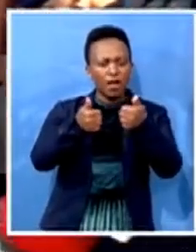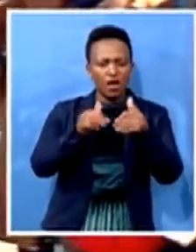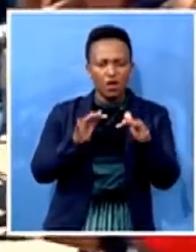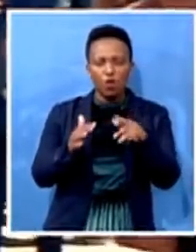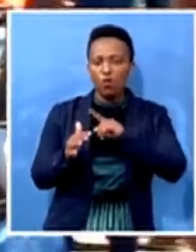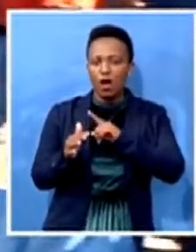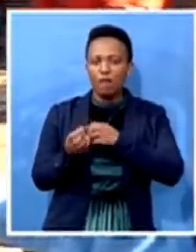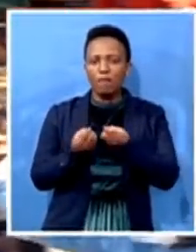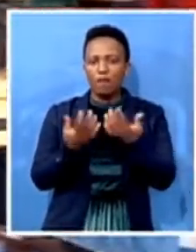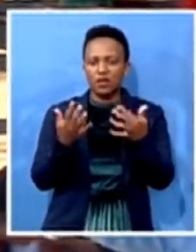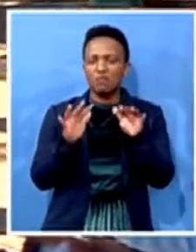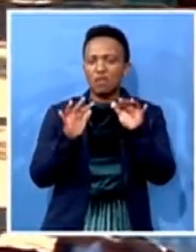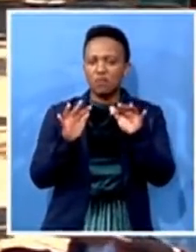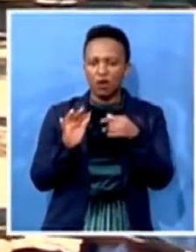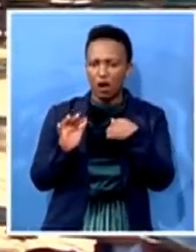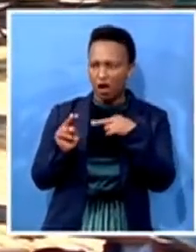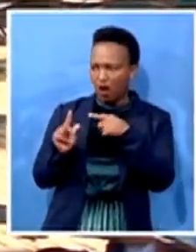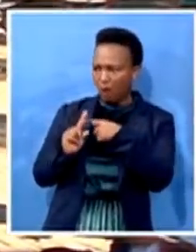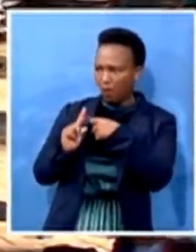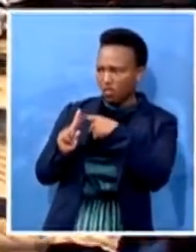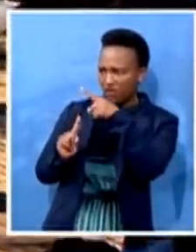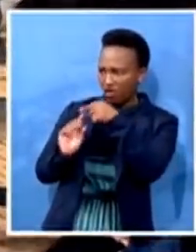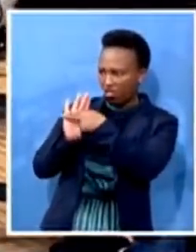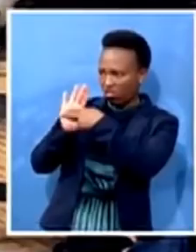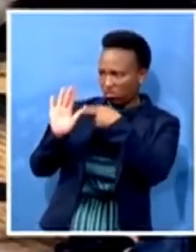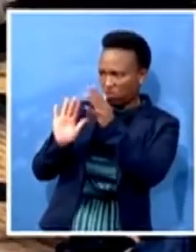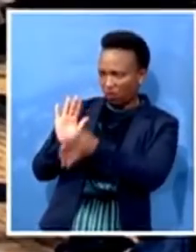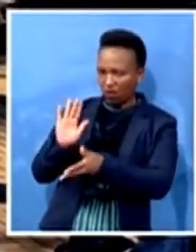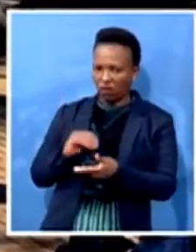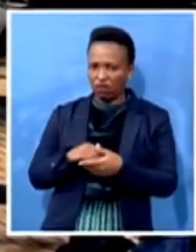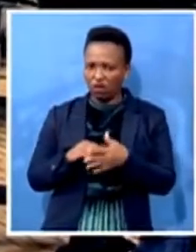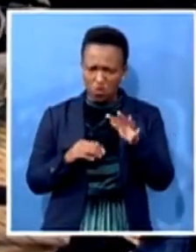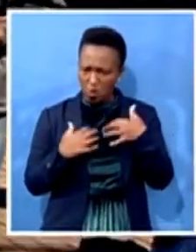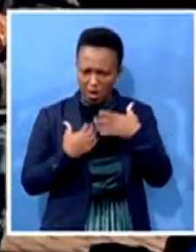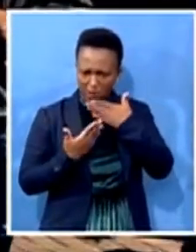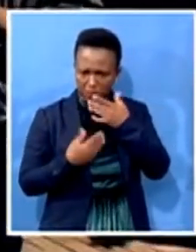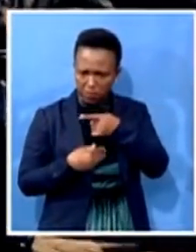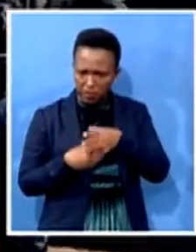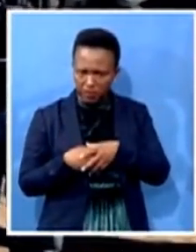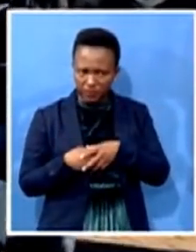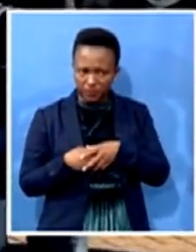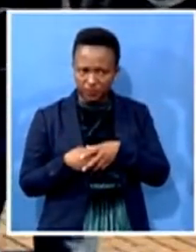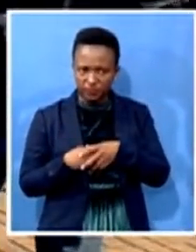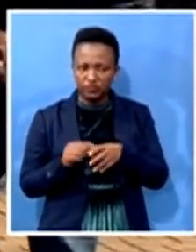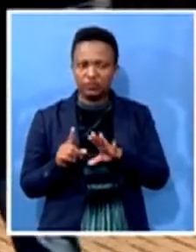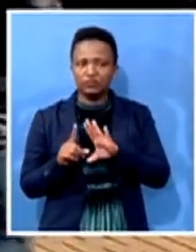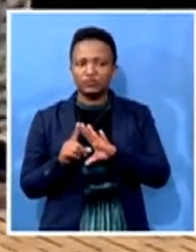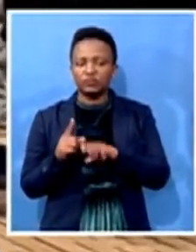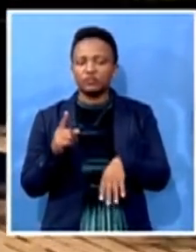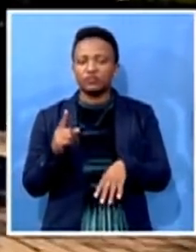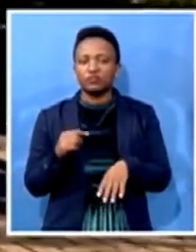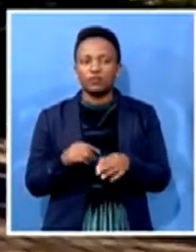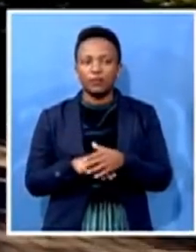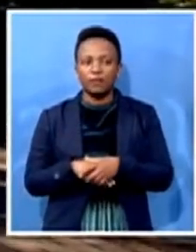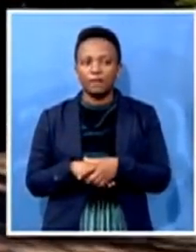got COVID-19. She will respond, then we go to the next question. Okay. Them one by one. That one I know about it. I've already dealt about it.